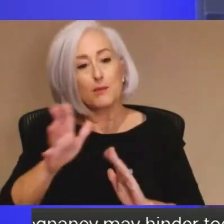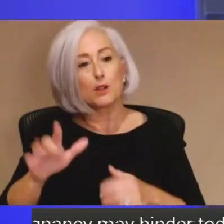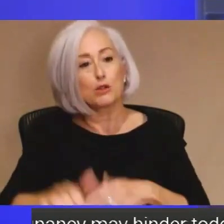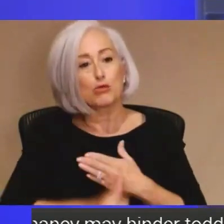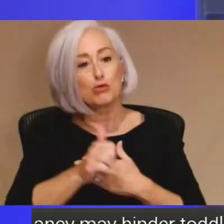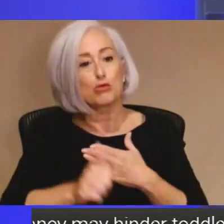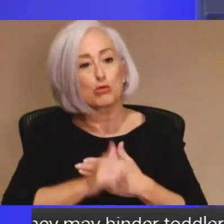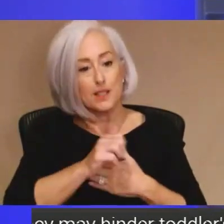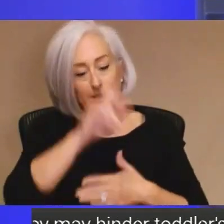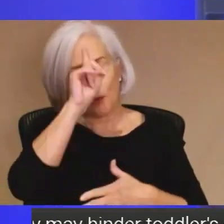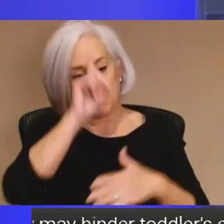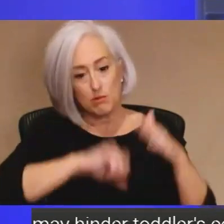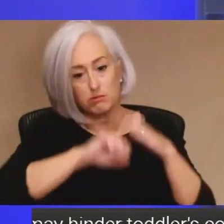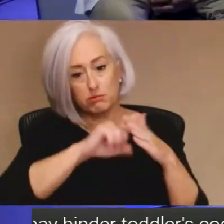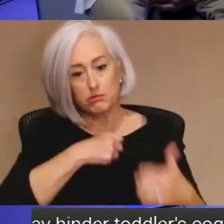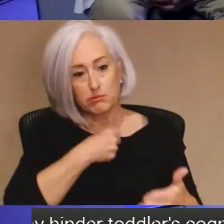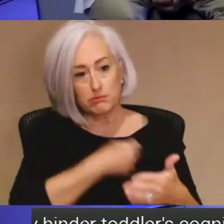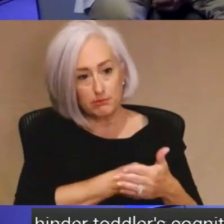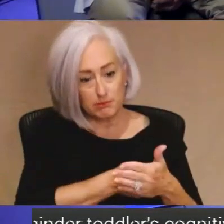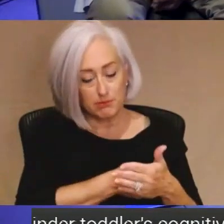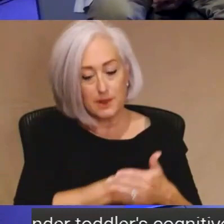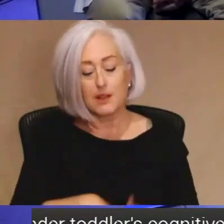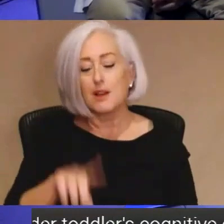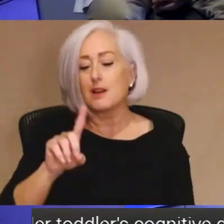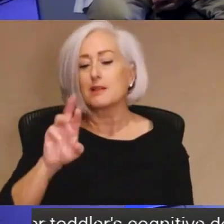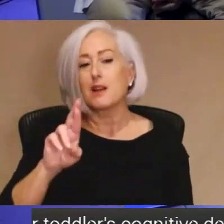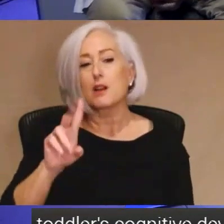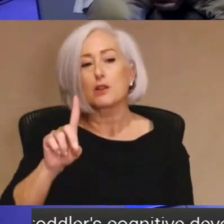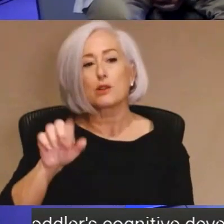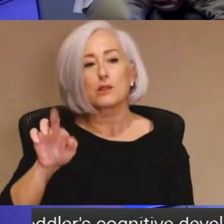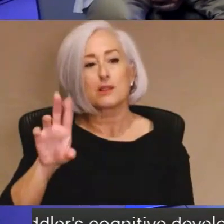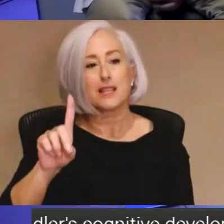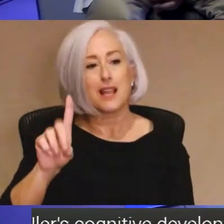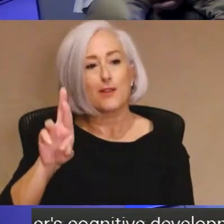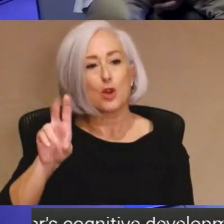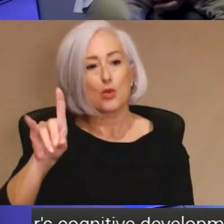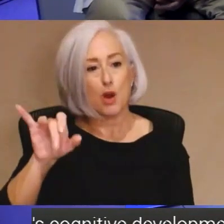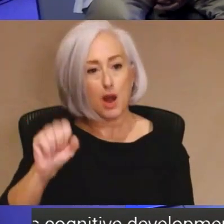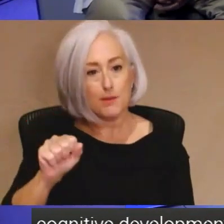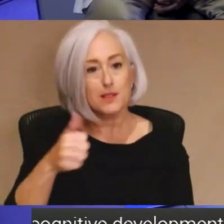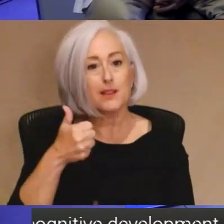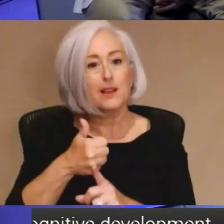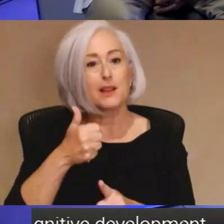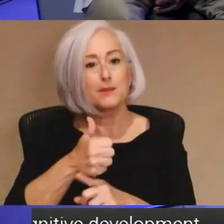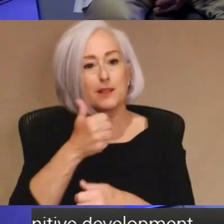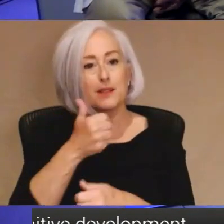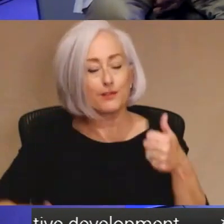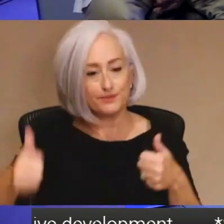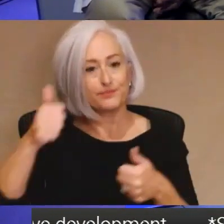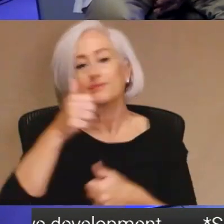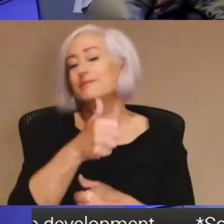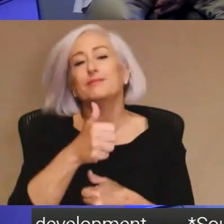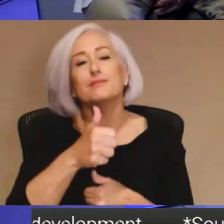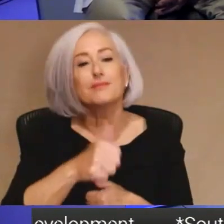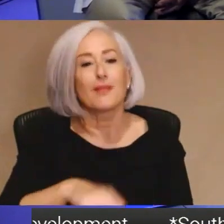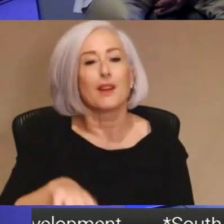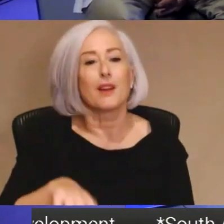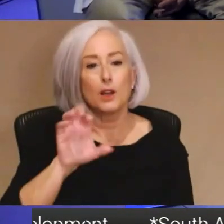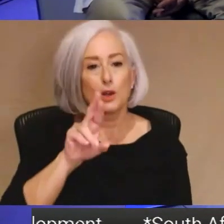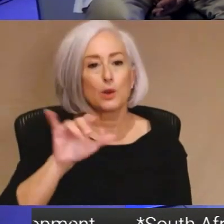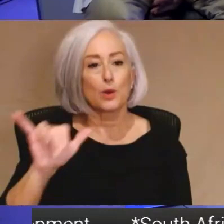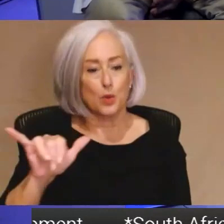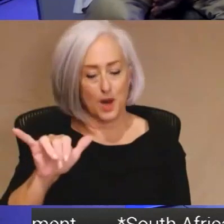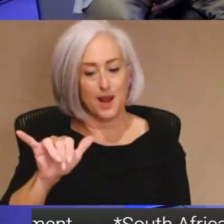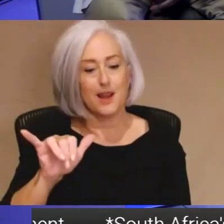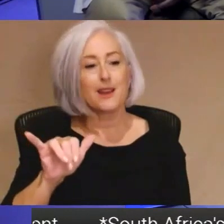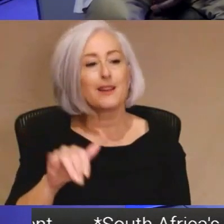recent fad diets is Dr. David Robbins, an endocrinologist who heads the Cray Diabetes Self-Management Center here at the health system. Good morning to you,